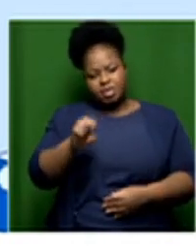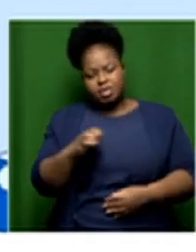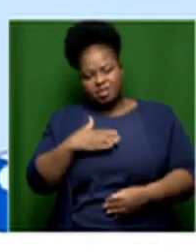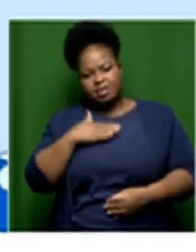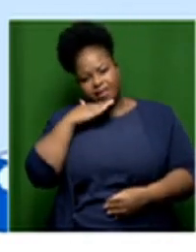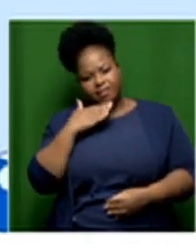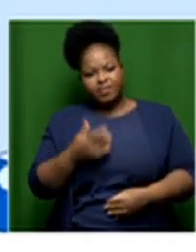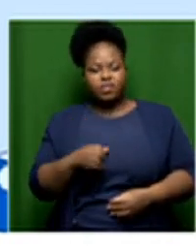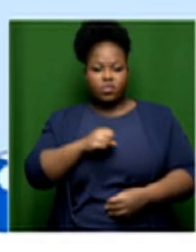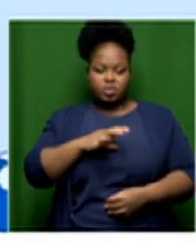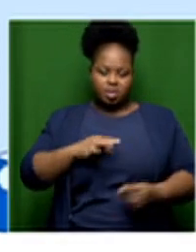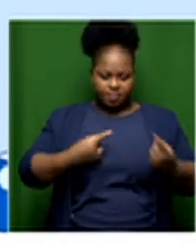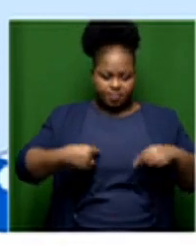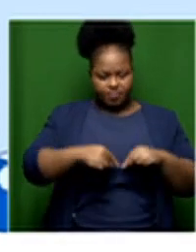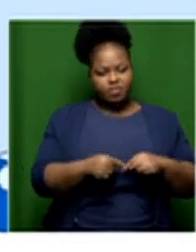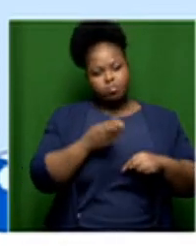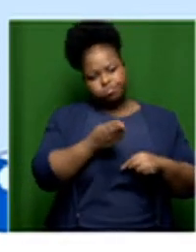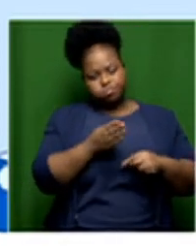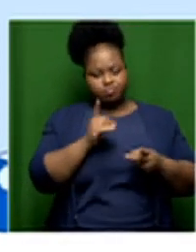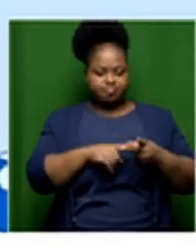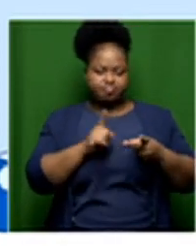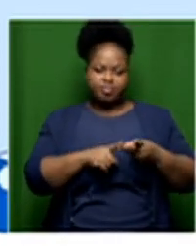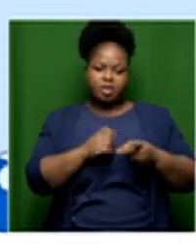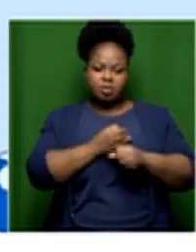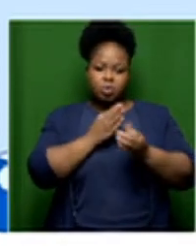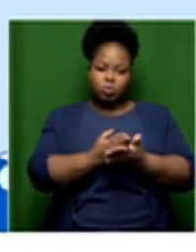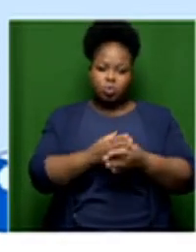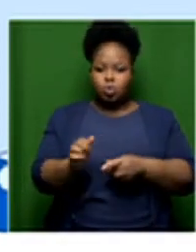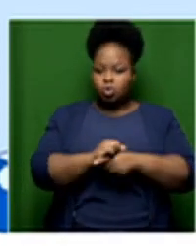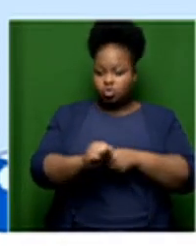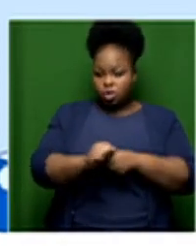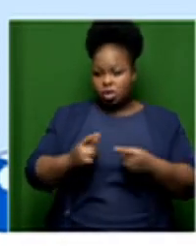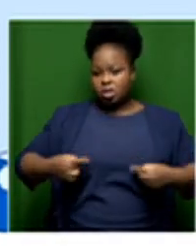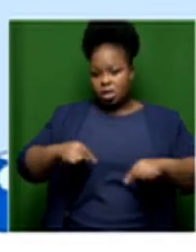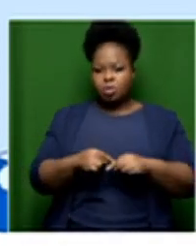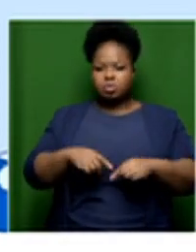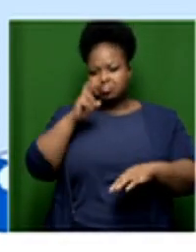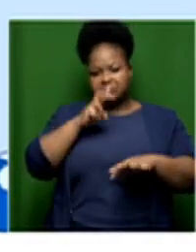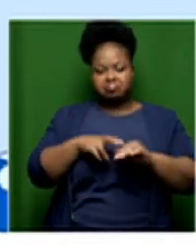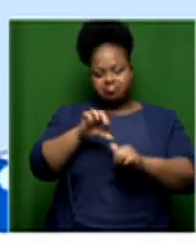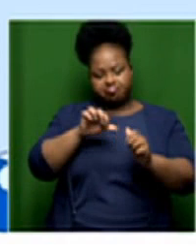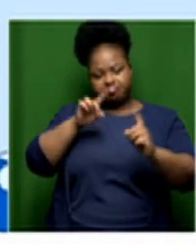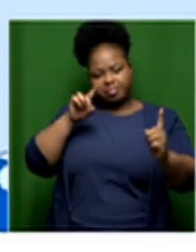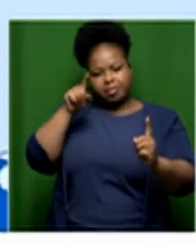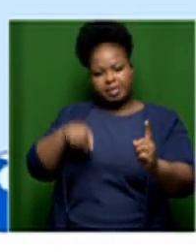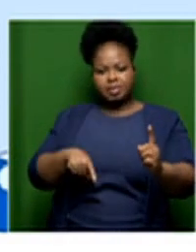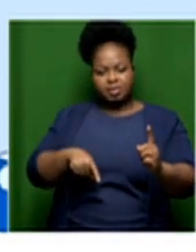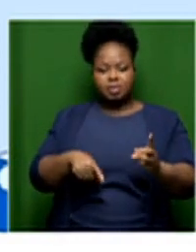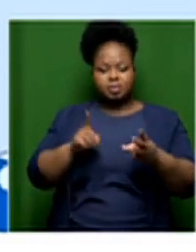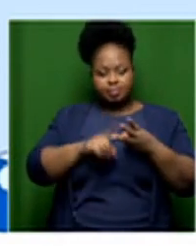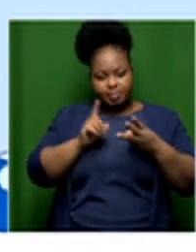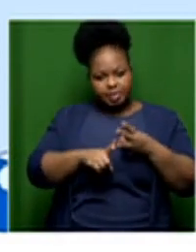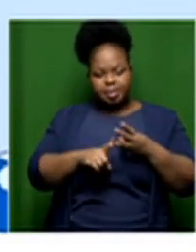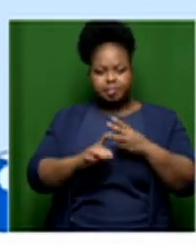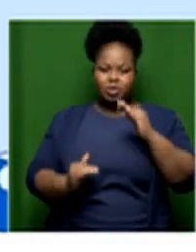station for our staff. We are enforcing, in terms of our training, the requirements for social distancing,